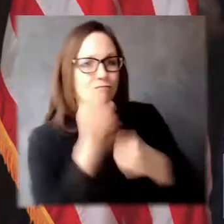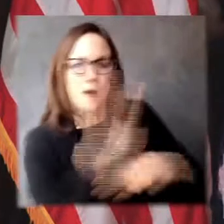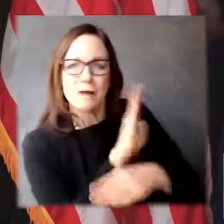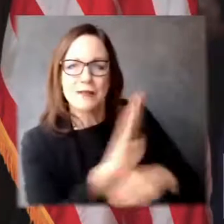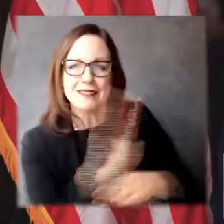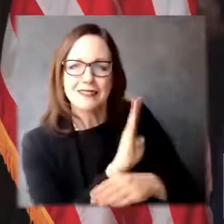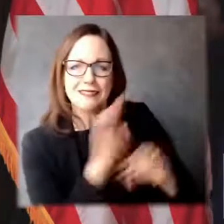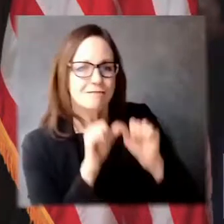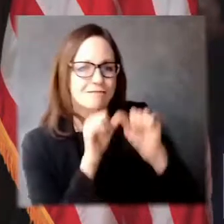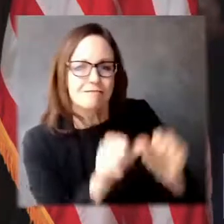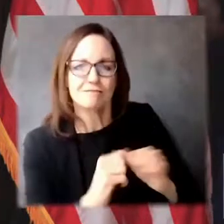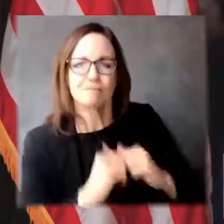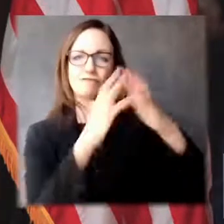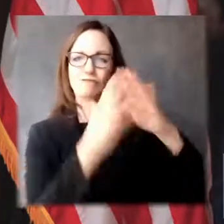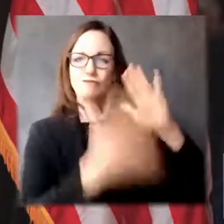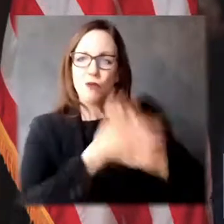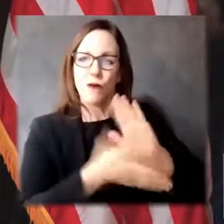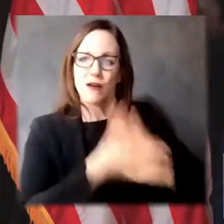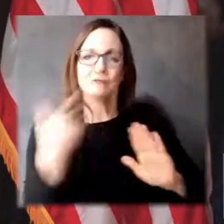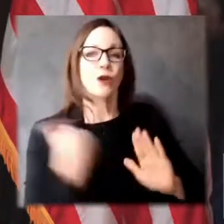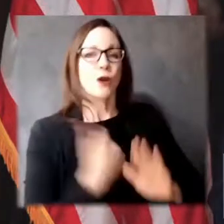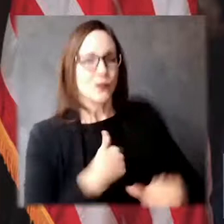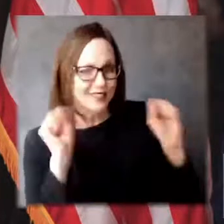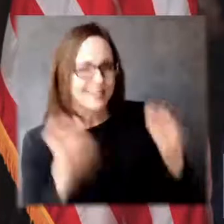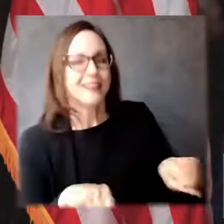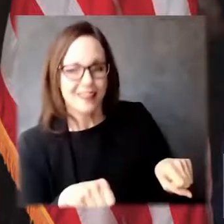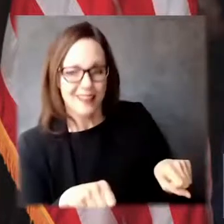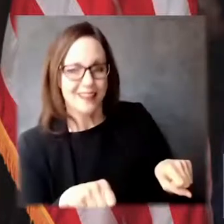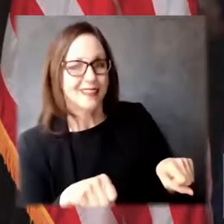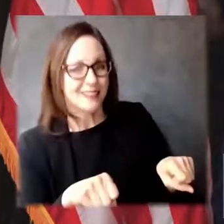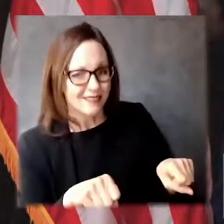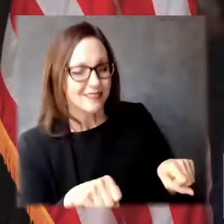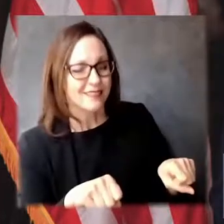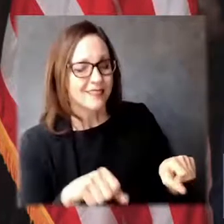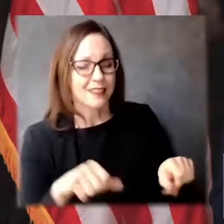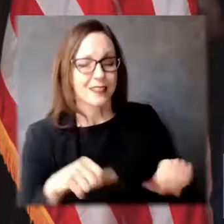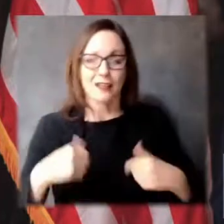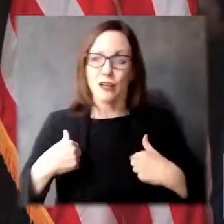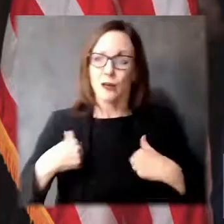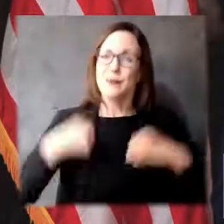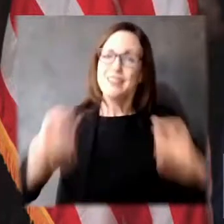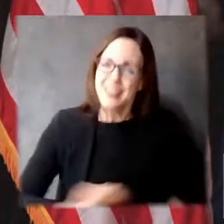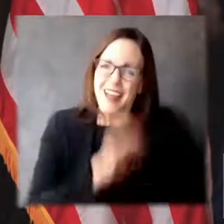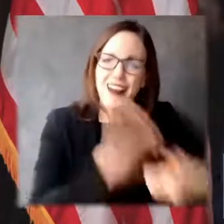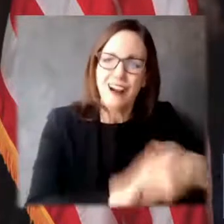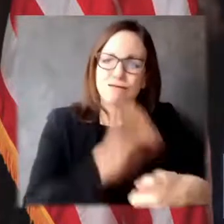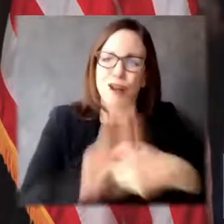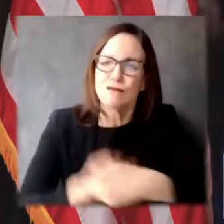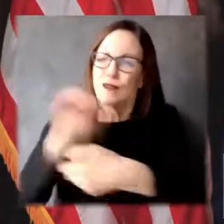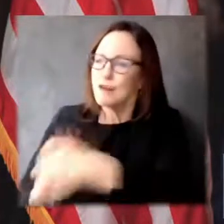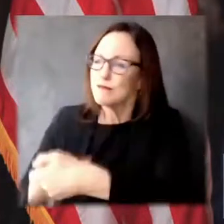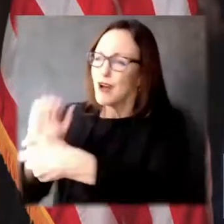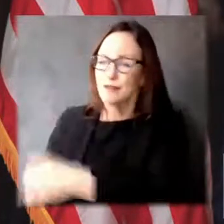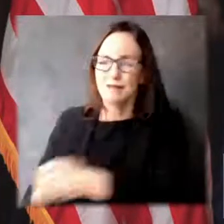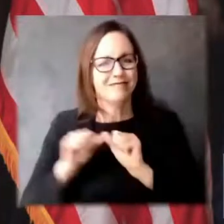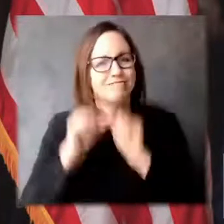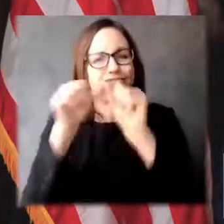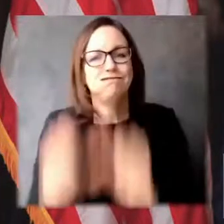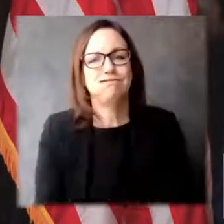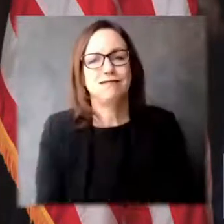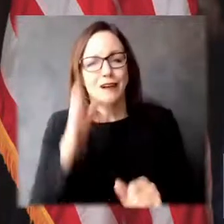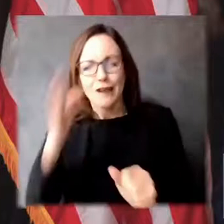still supporting Wisconsinites who need help to recover. Because they're wrong. We